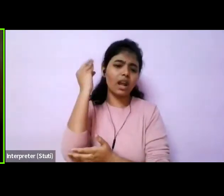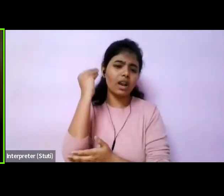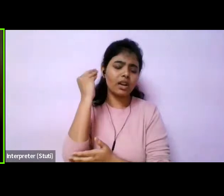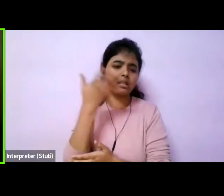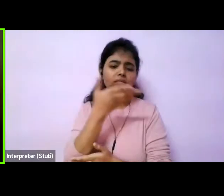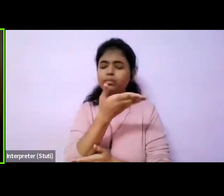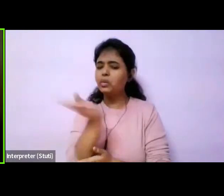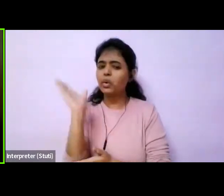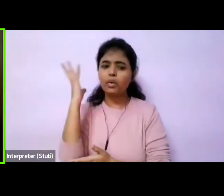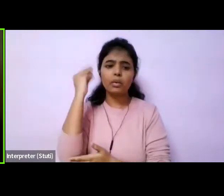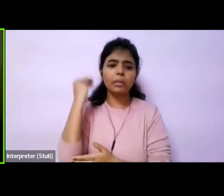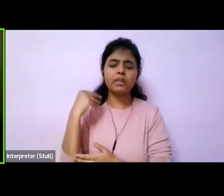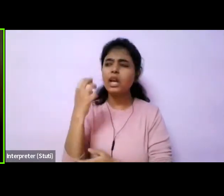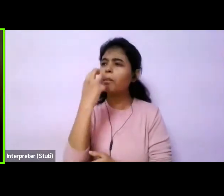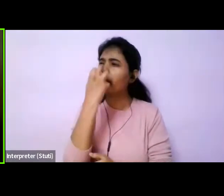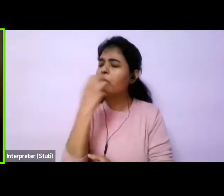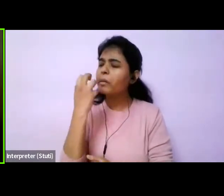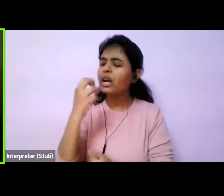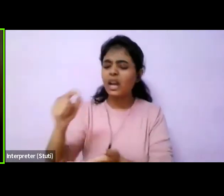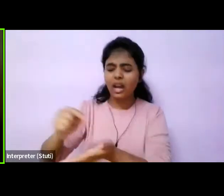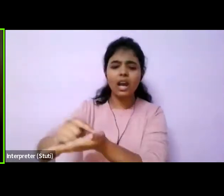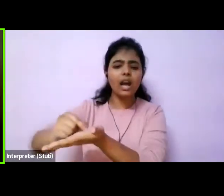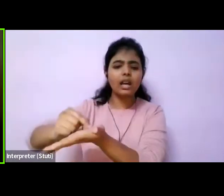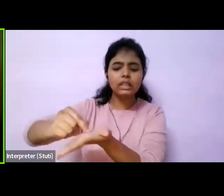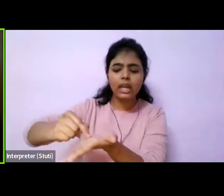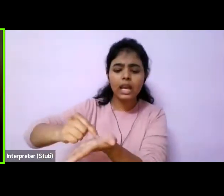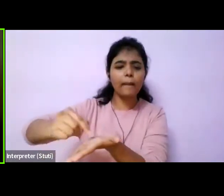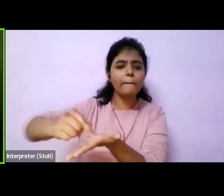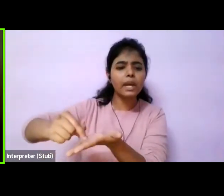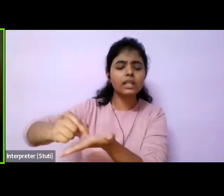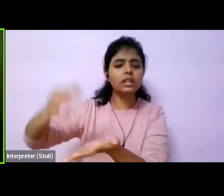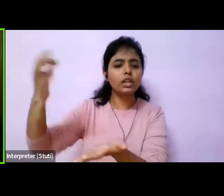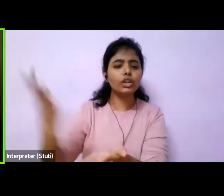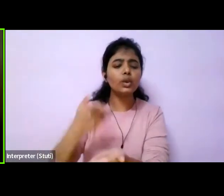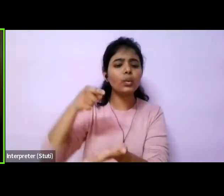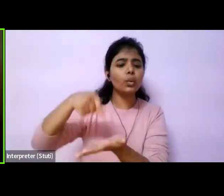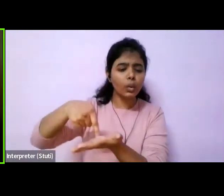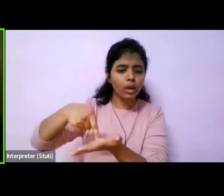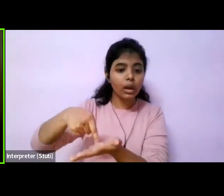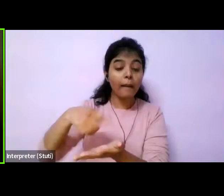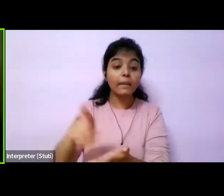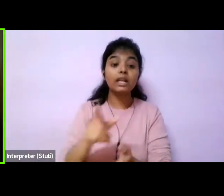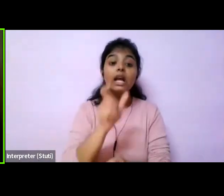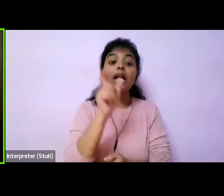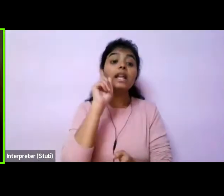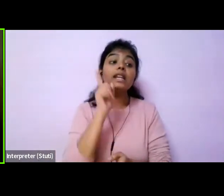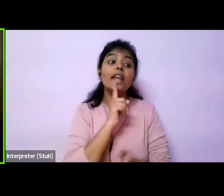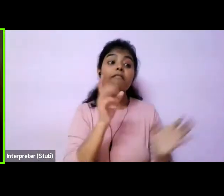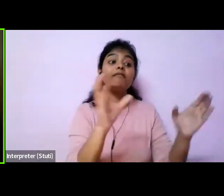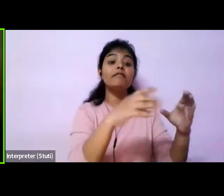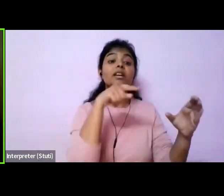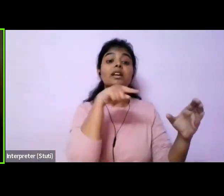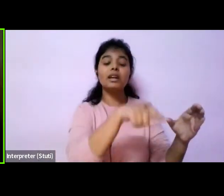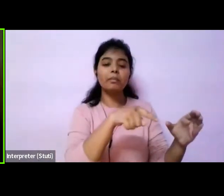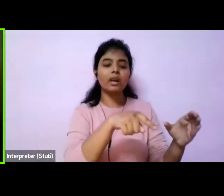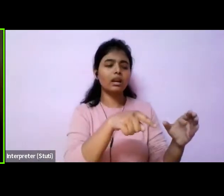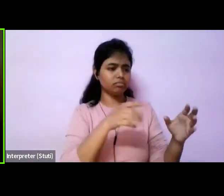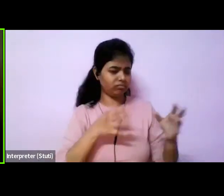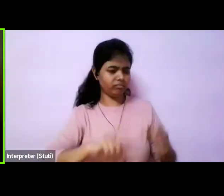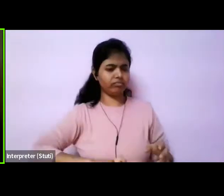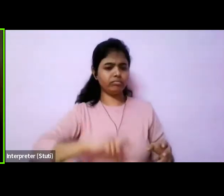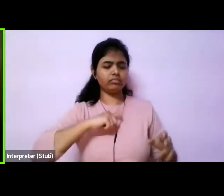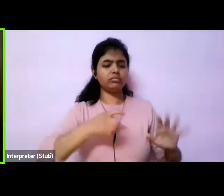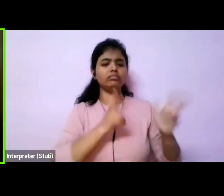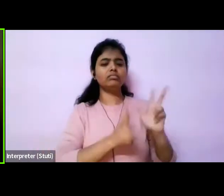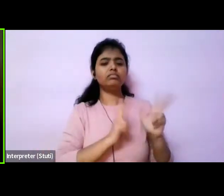him by tracing words on their palms. And the other was the new one, the deaf world. It is the latter that gives him confidence to